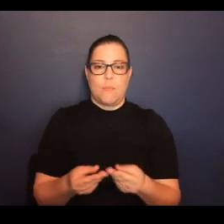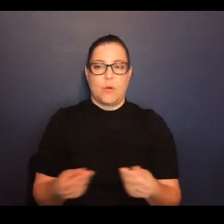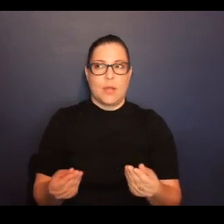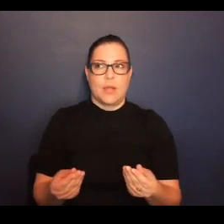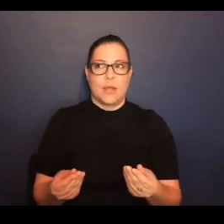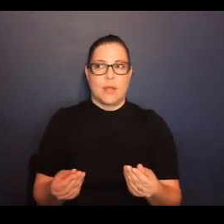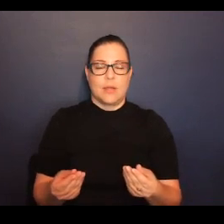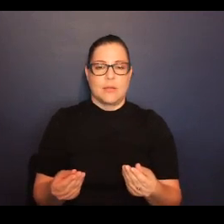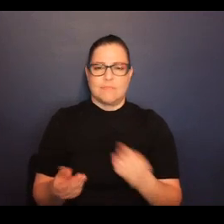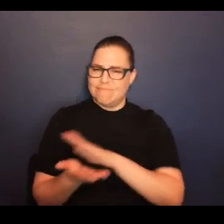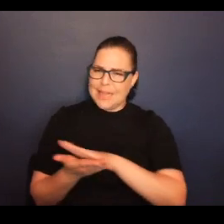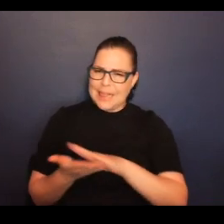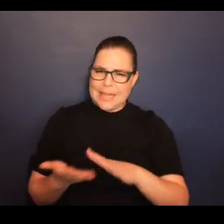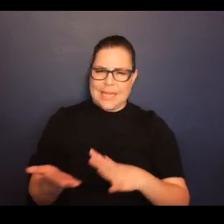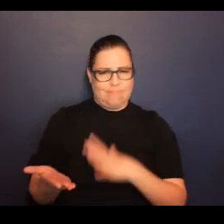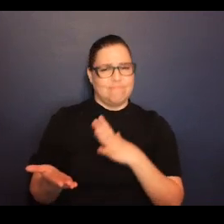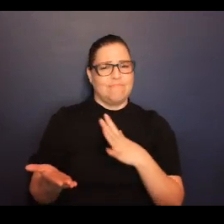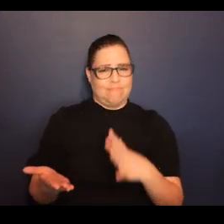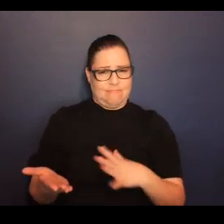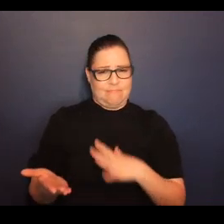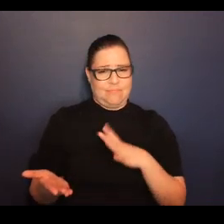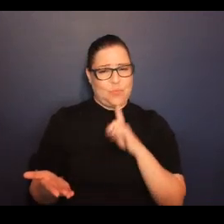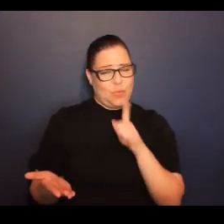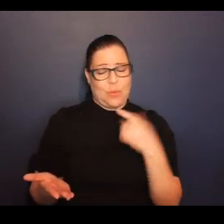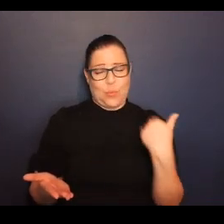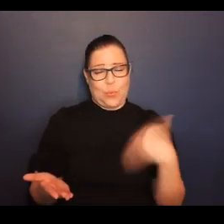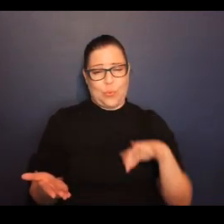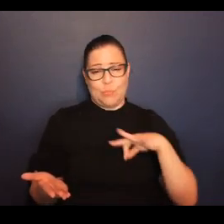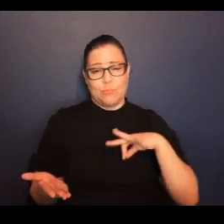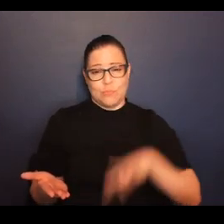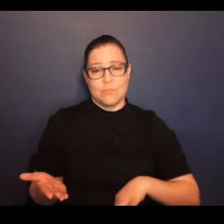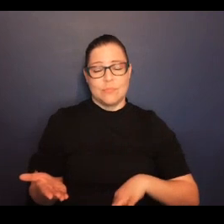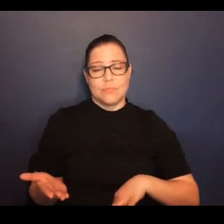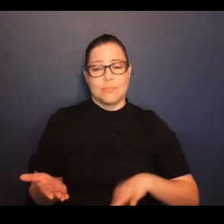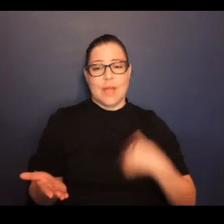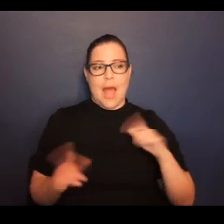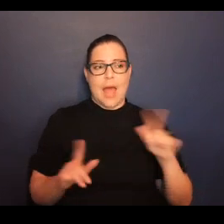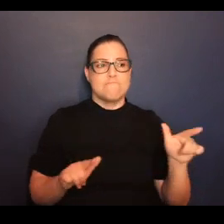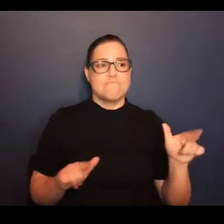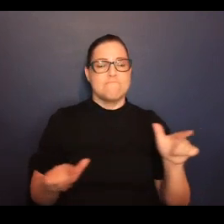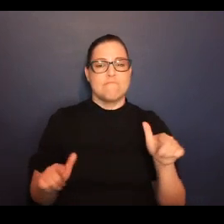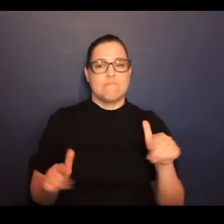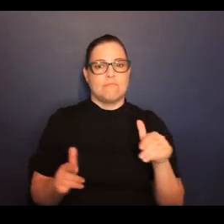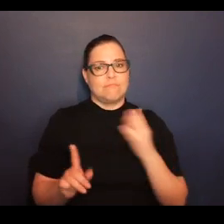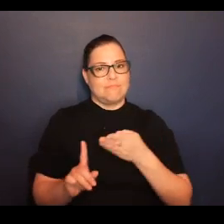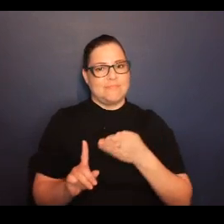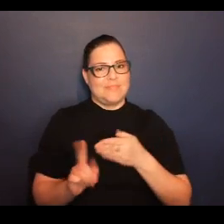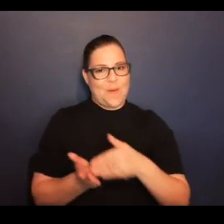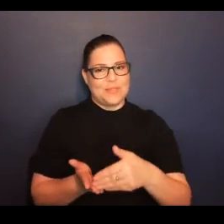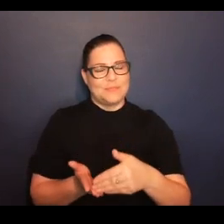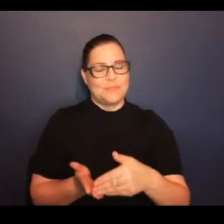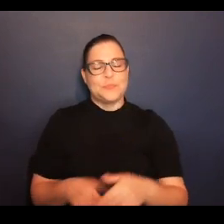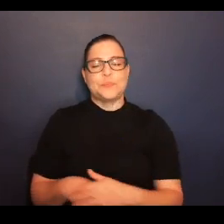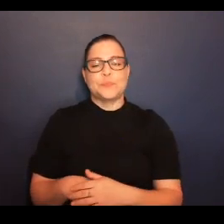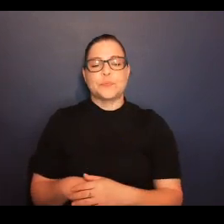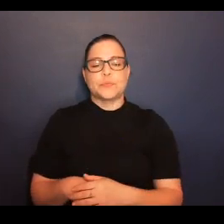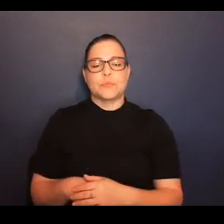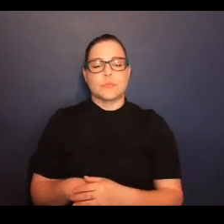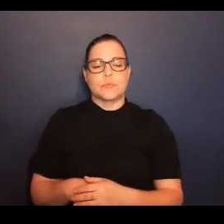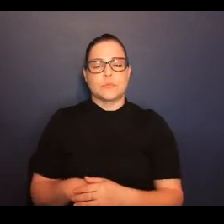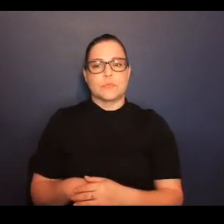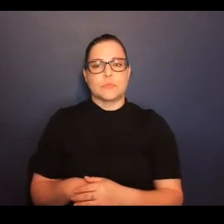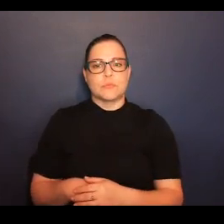is kept clean. That's a big plus. I go over there quite frequently, and you